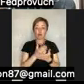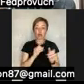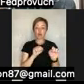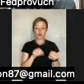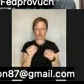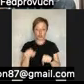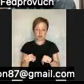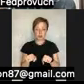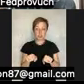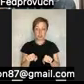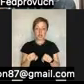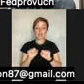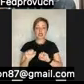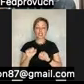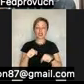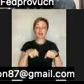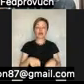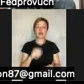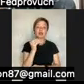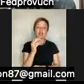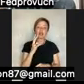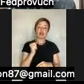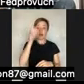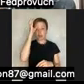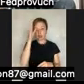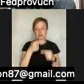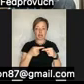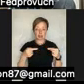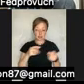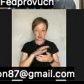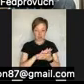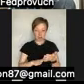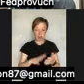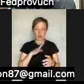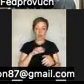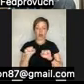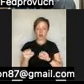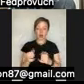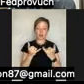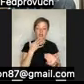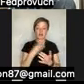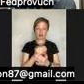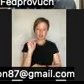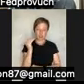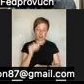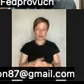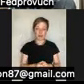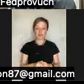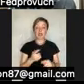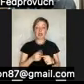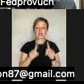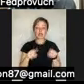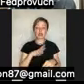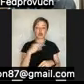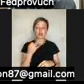fact of the disability of their child is not the tragedy it's not the disaster and it empowered them to be the advocate for their